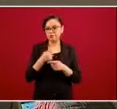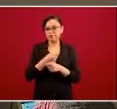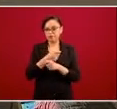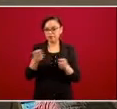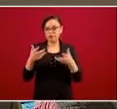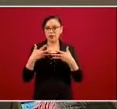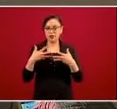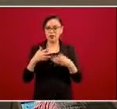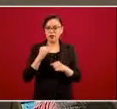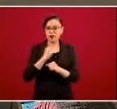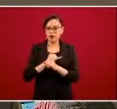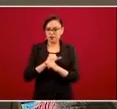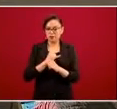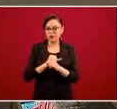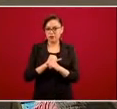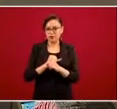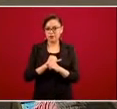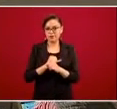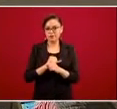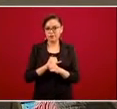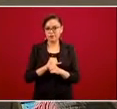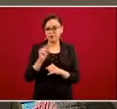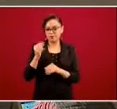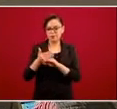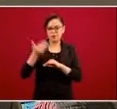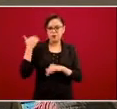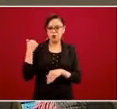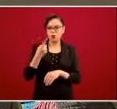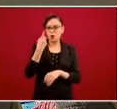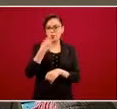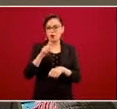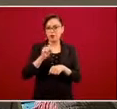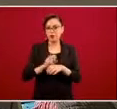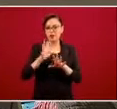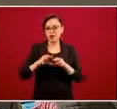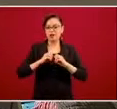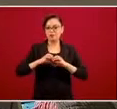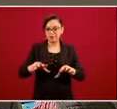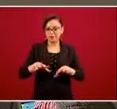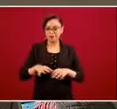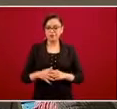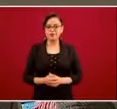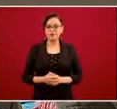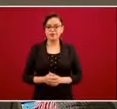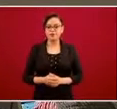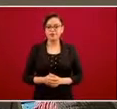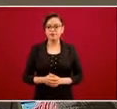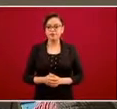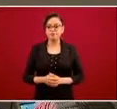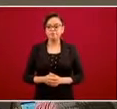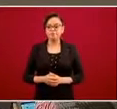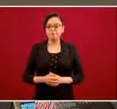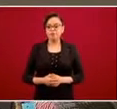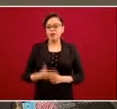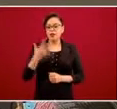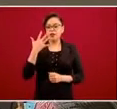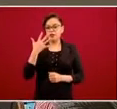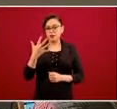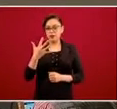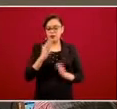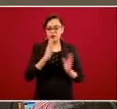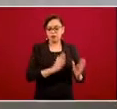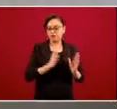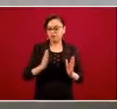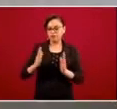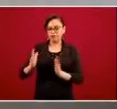overview of what are the reasons for the guidelines that were published in the website of the General Health